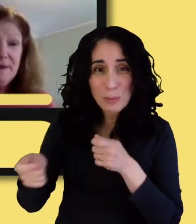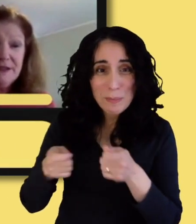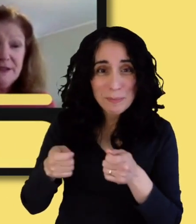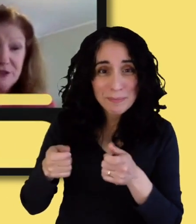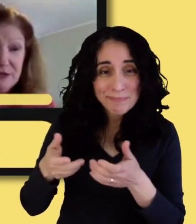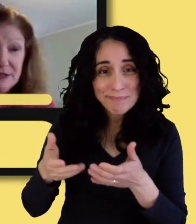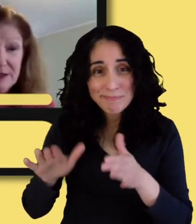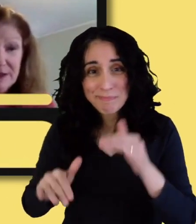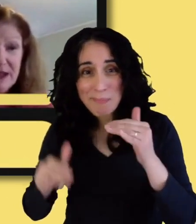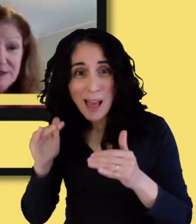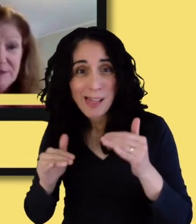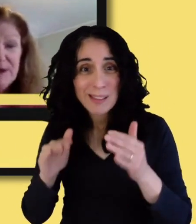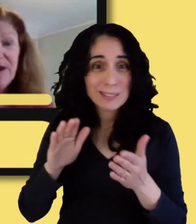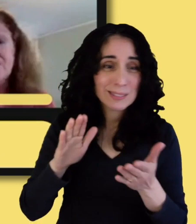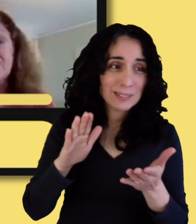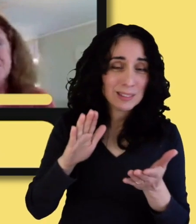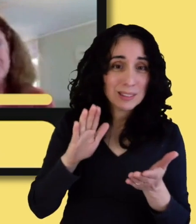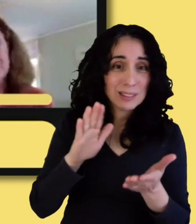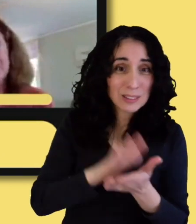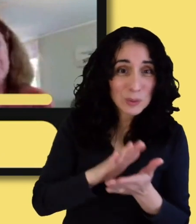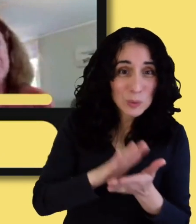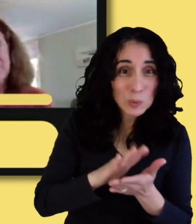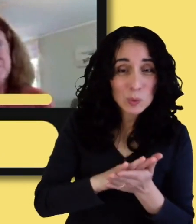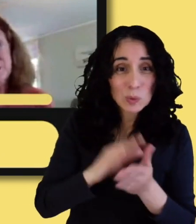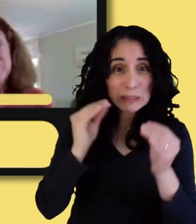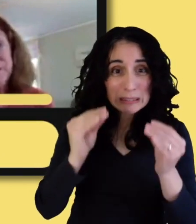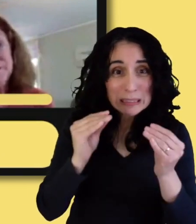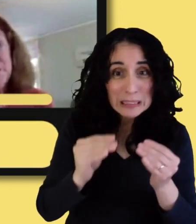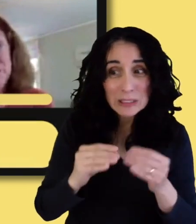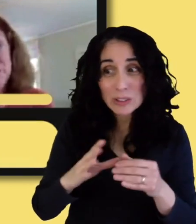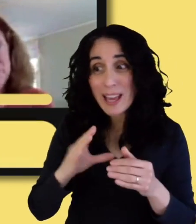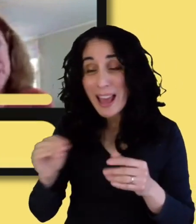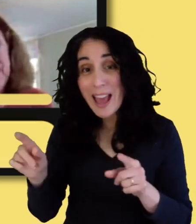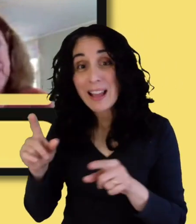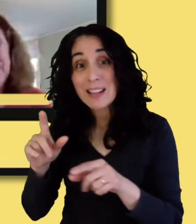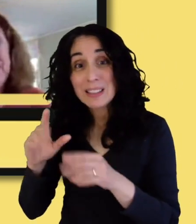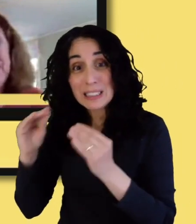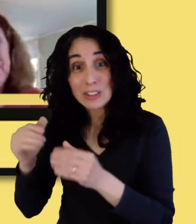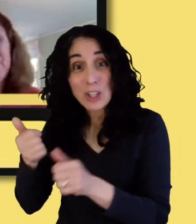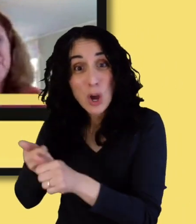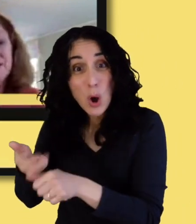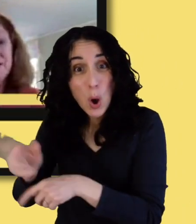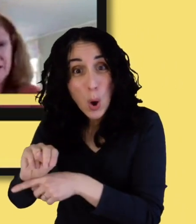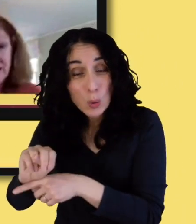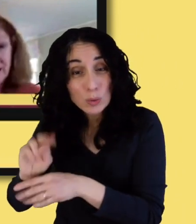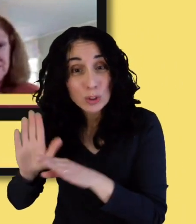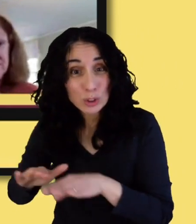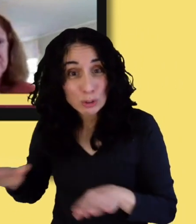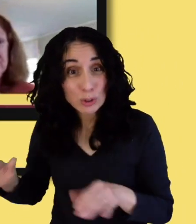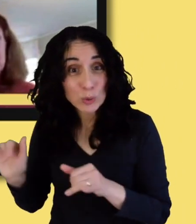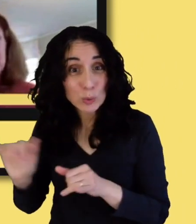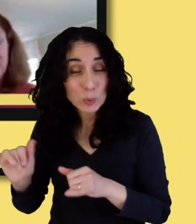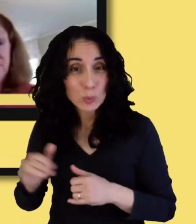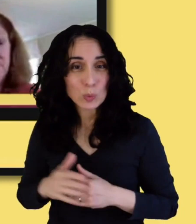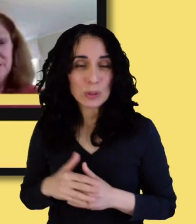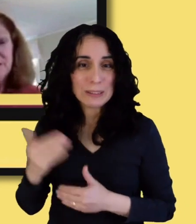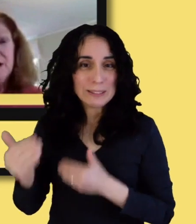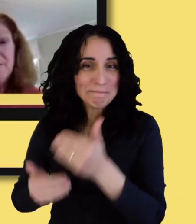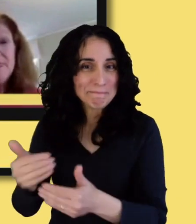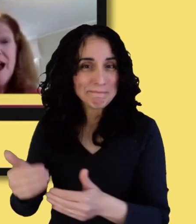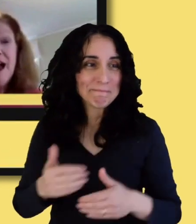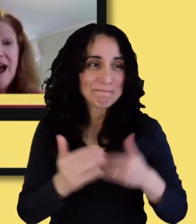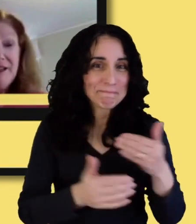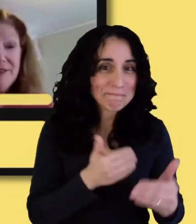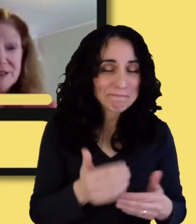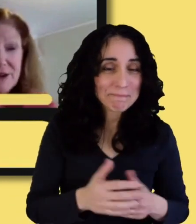their commitment to their students in their classroom, but also to their commitment to their children, their own children, and Mm. moving their distance learning forward.